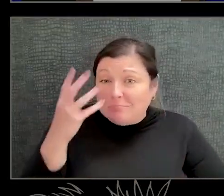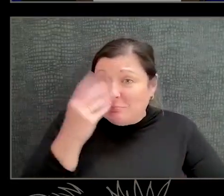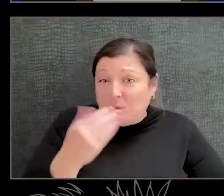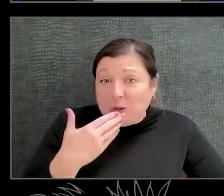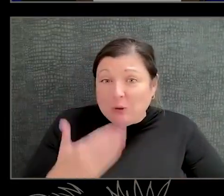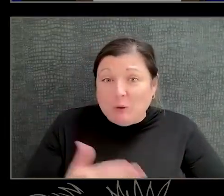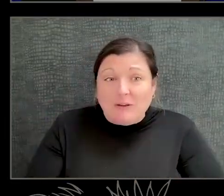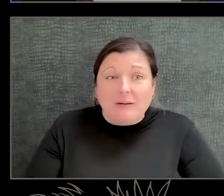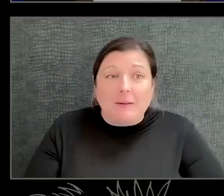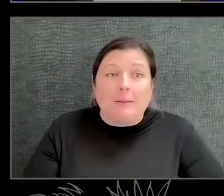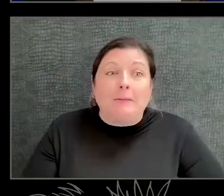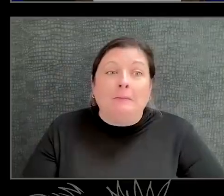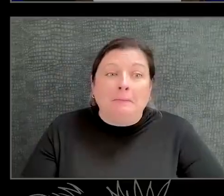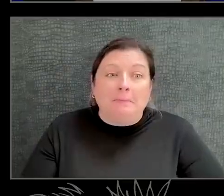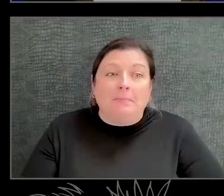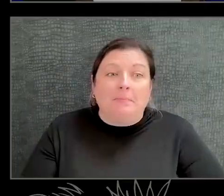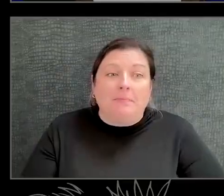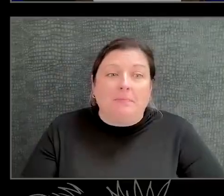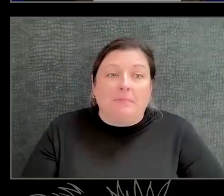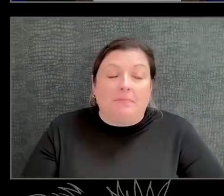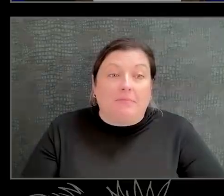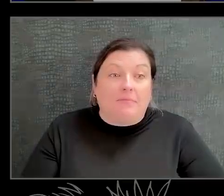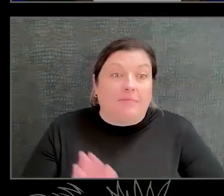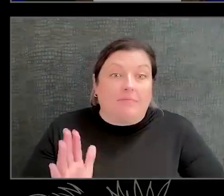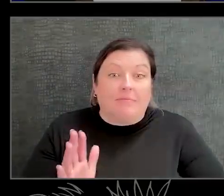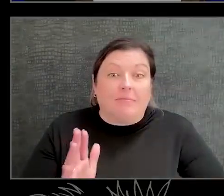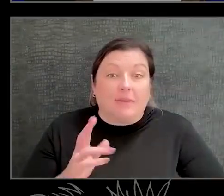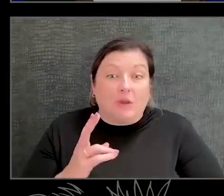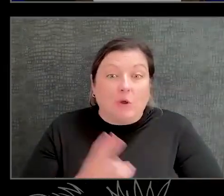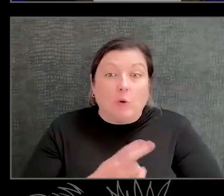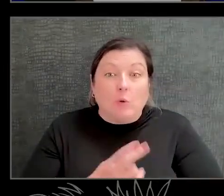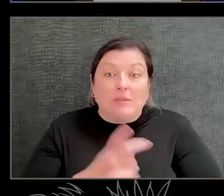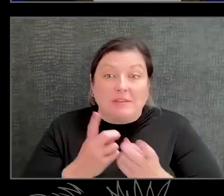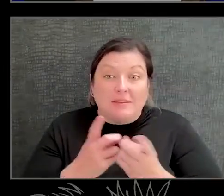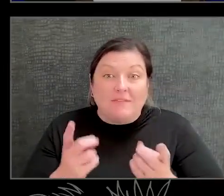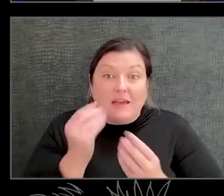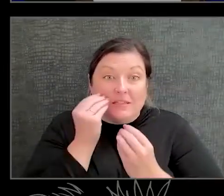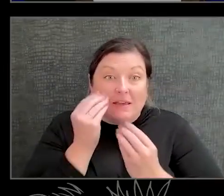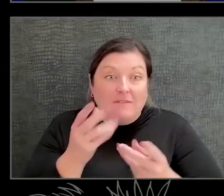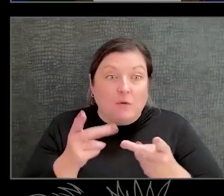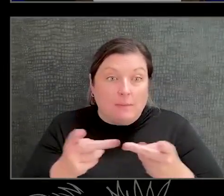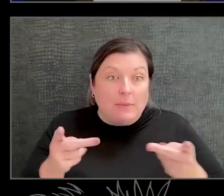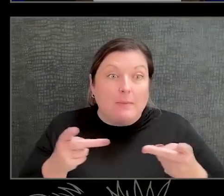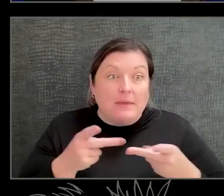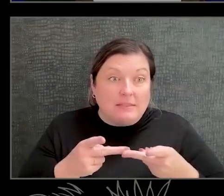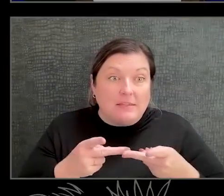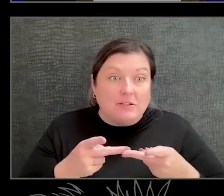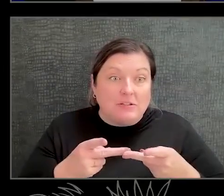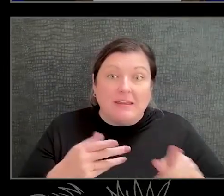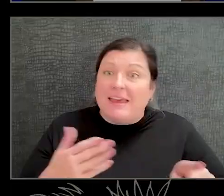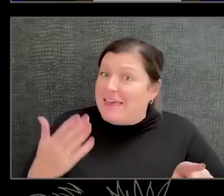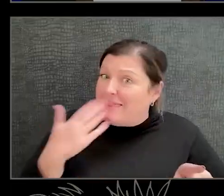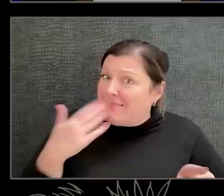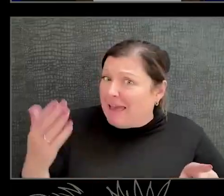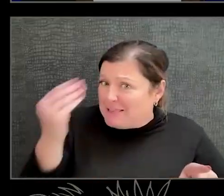well. So basically, it uses the gyroscope of your device, and it informs that position to your. Thanks, by the